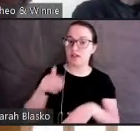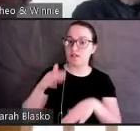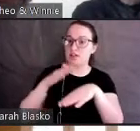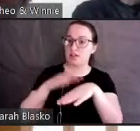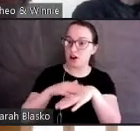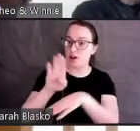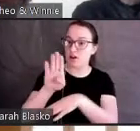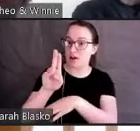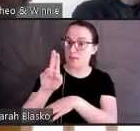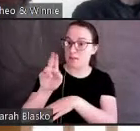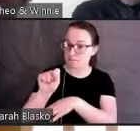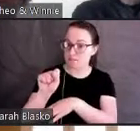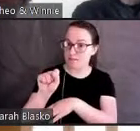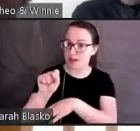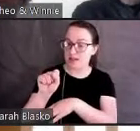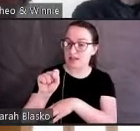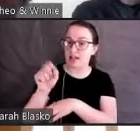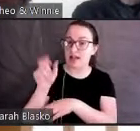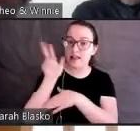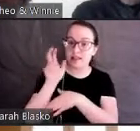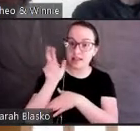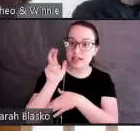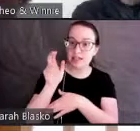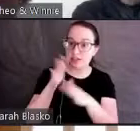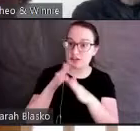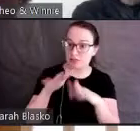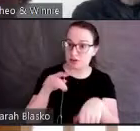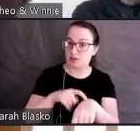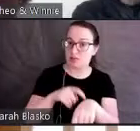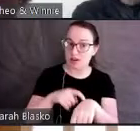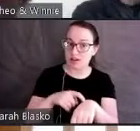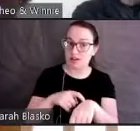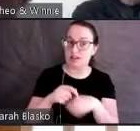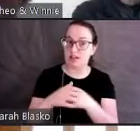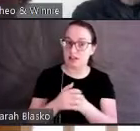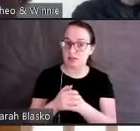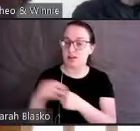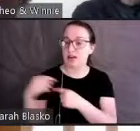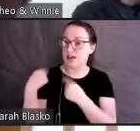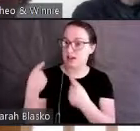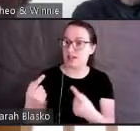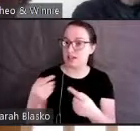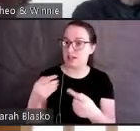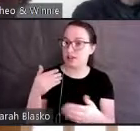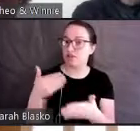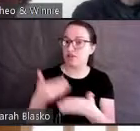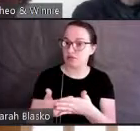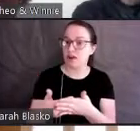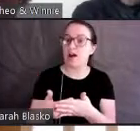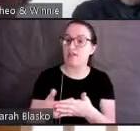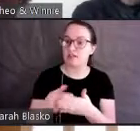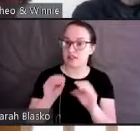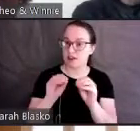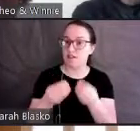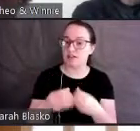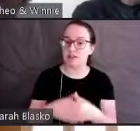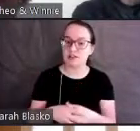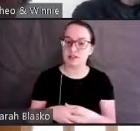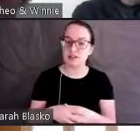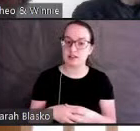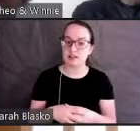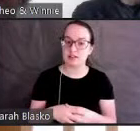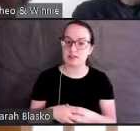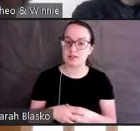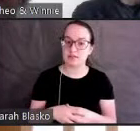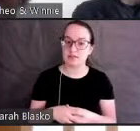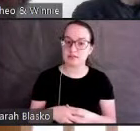listening to our quiet time until she gets to her office. And so when he said he had this gift, and he's in Columbia, who can you give it to? The first person that came